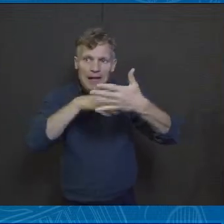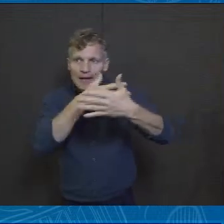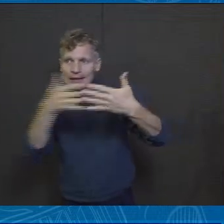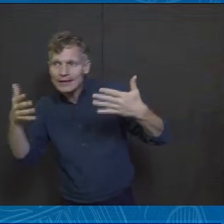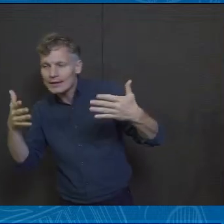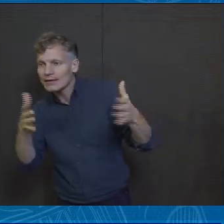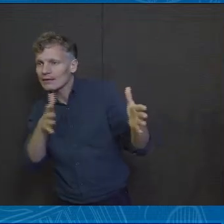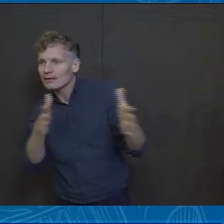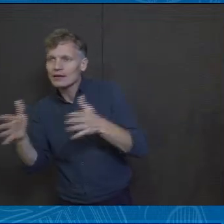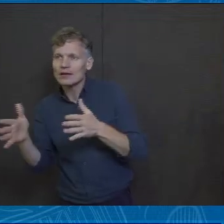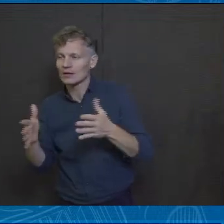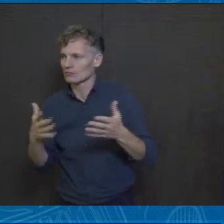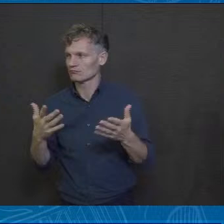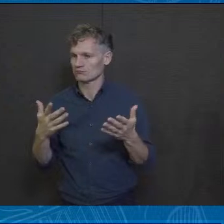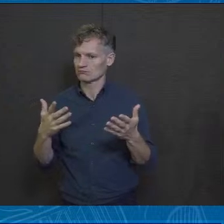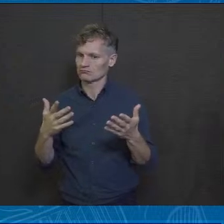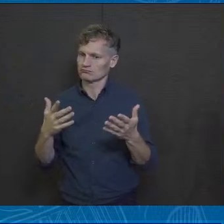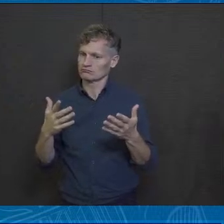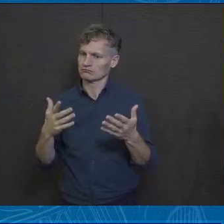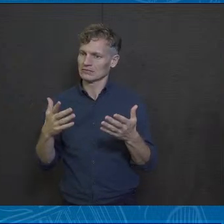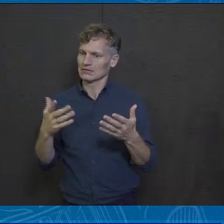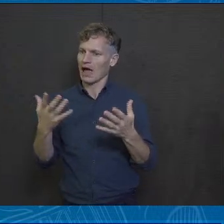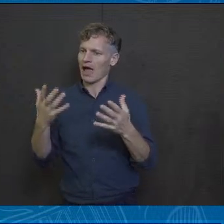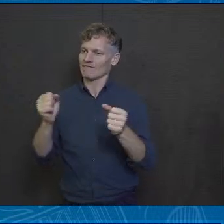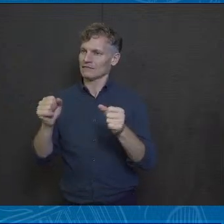They can get the message. So in the